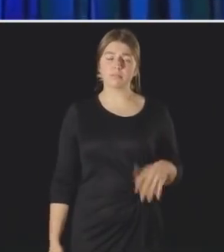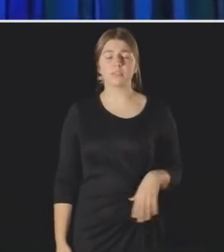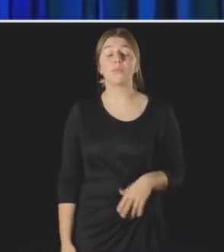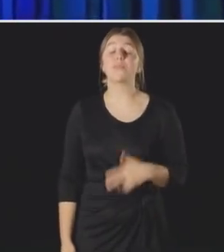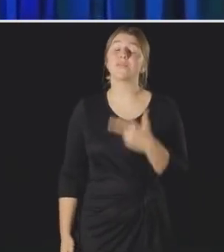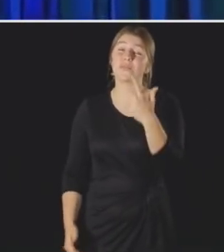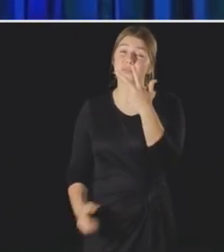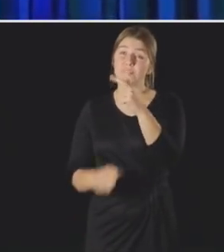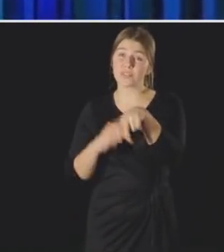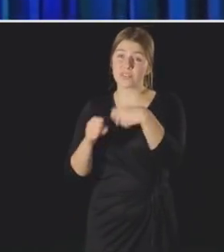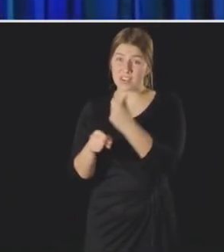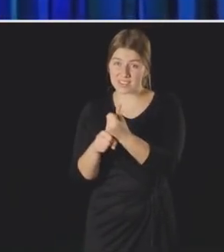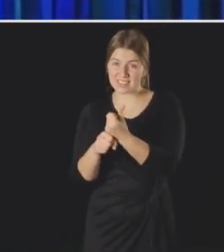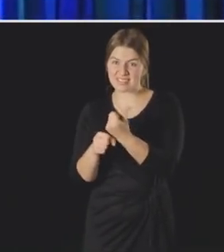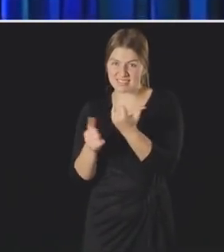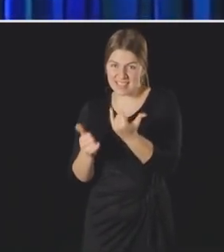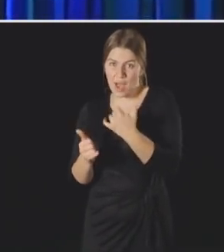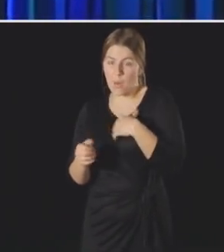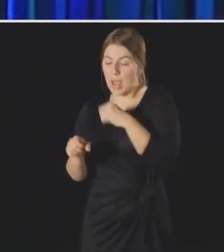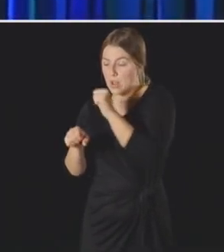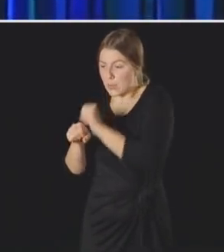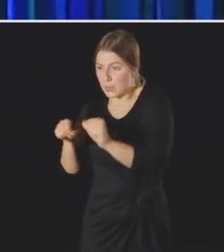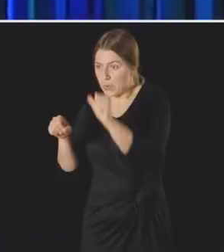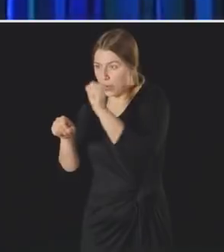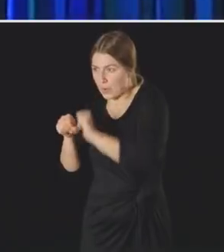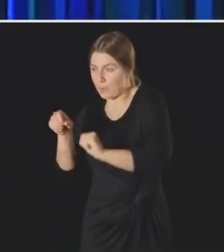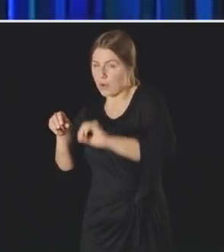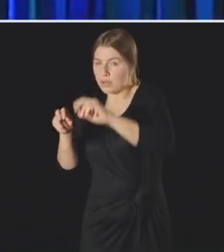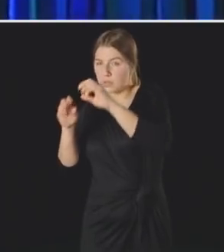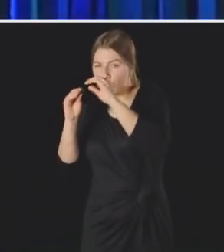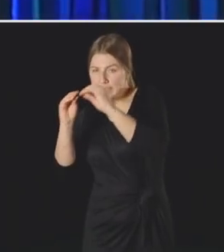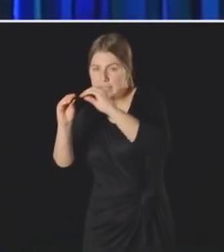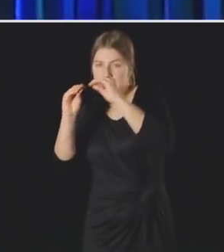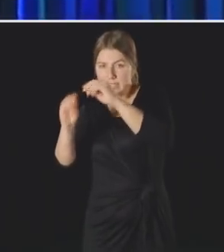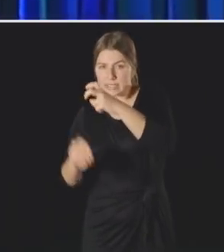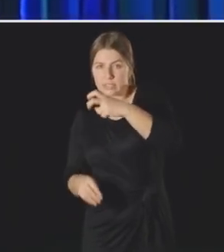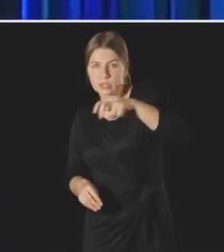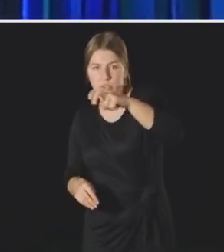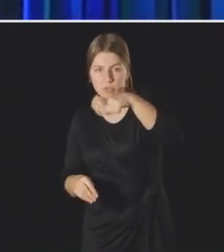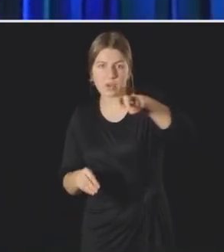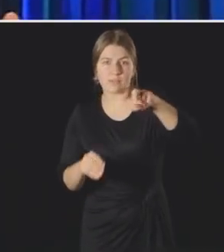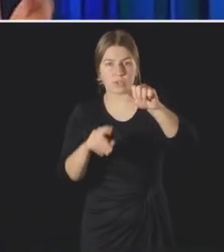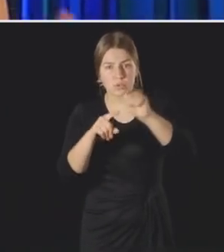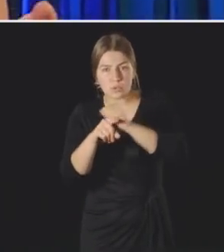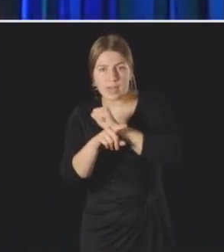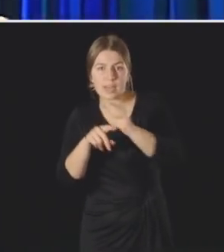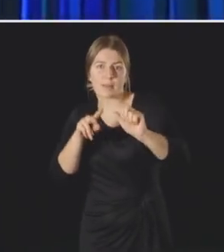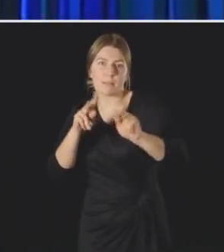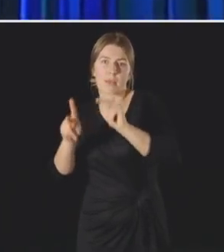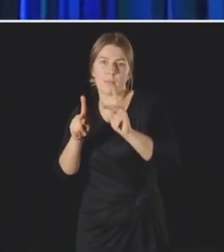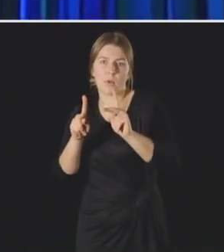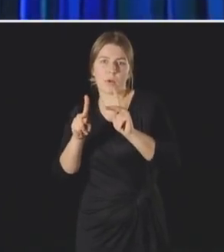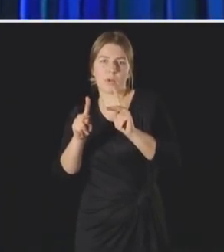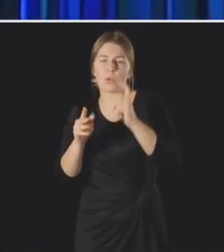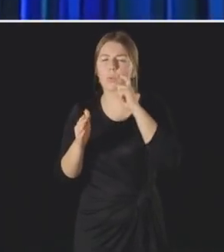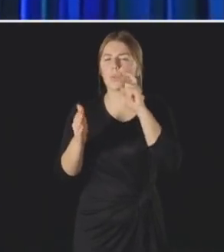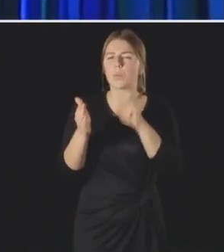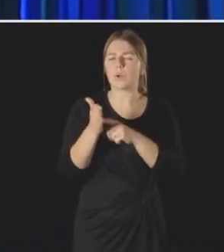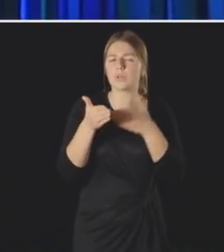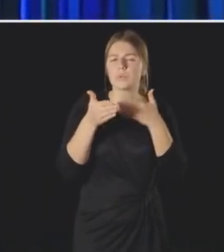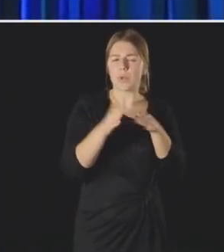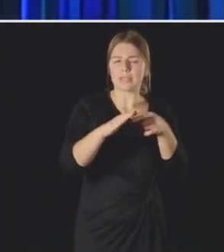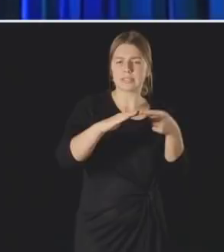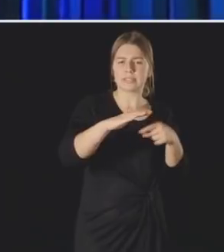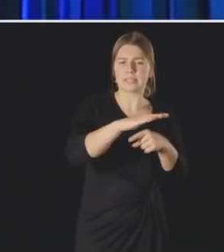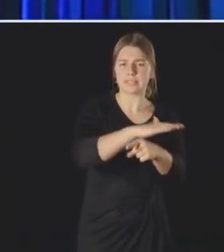served as a contractor. I train individuals and companies on tactics that thieves use to steal